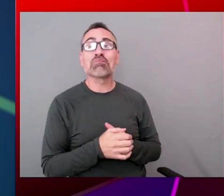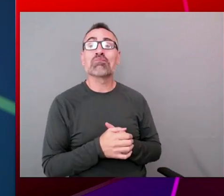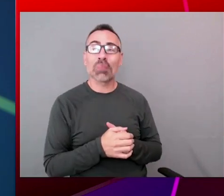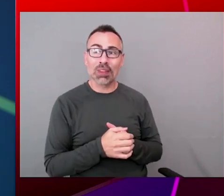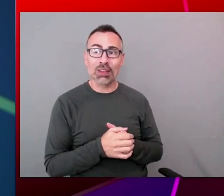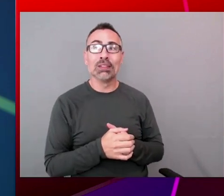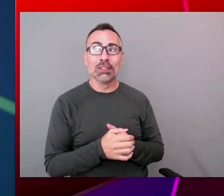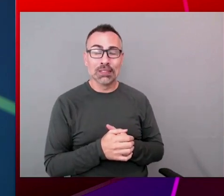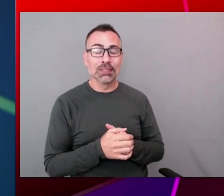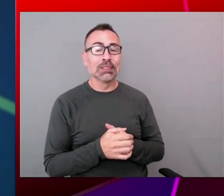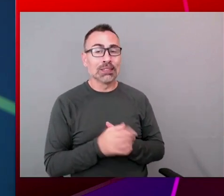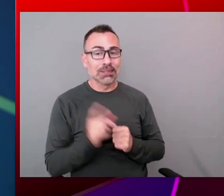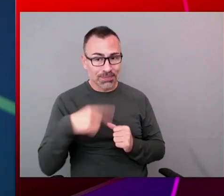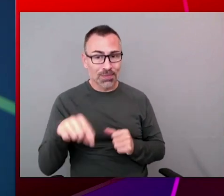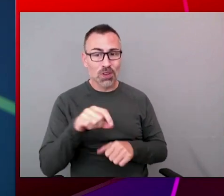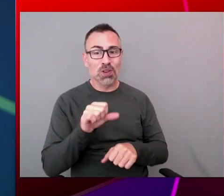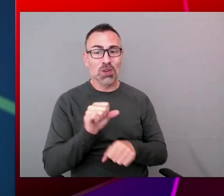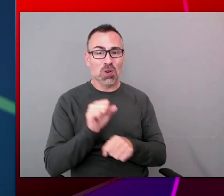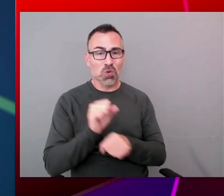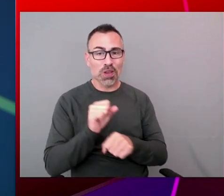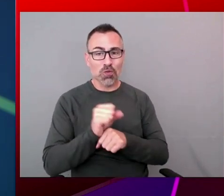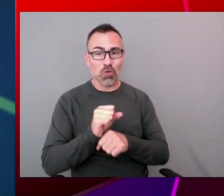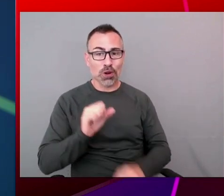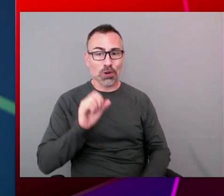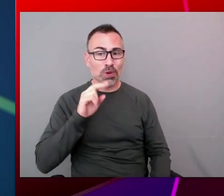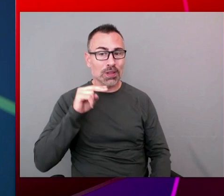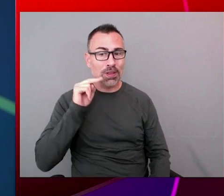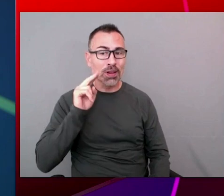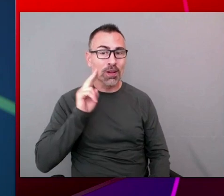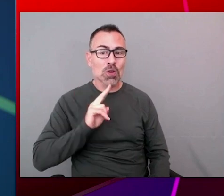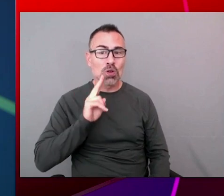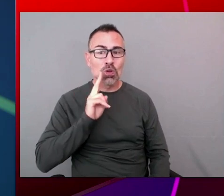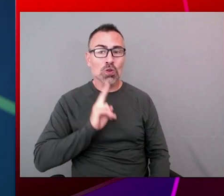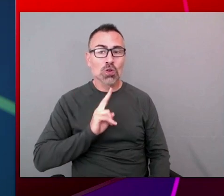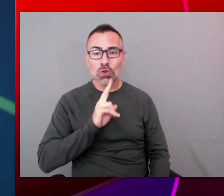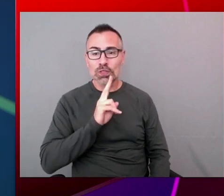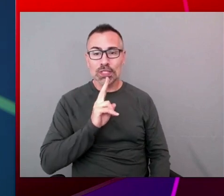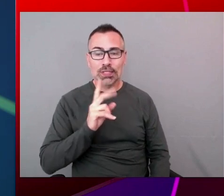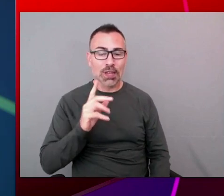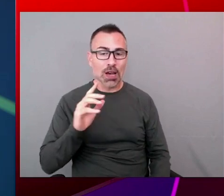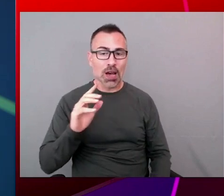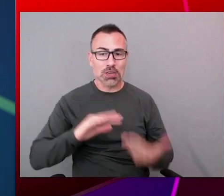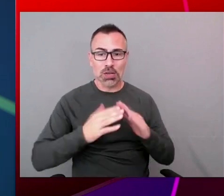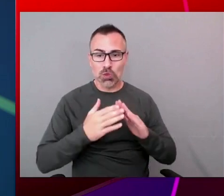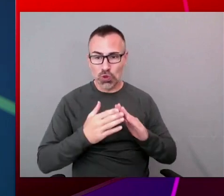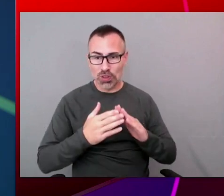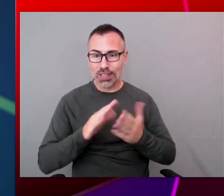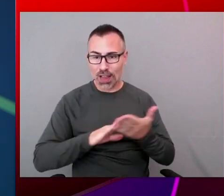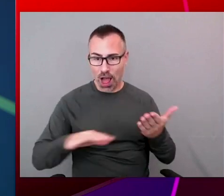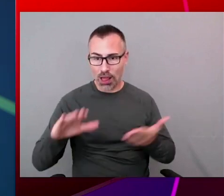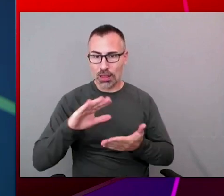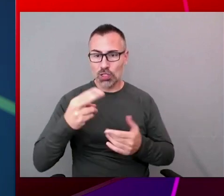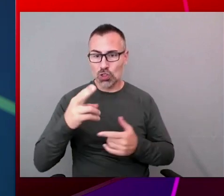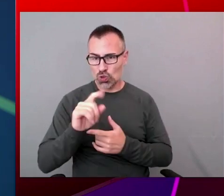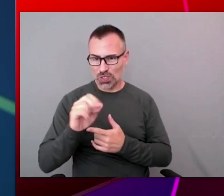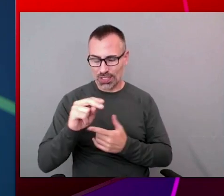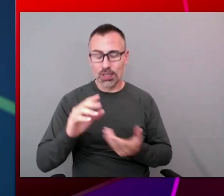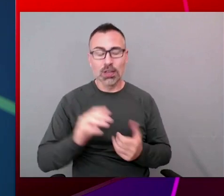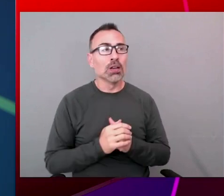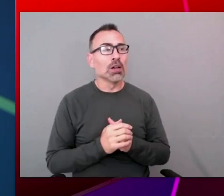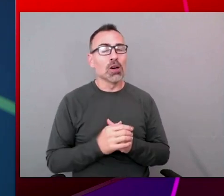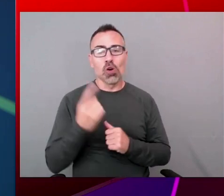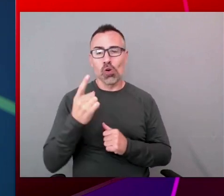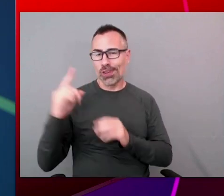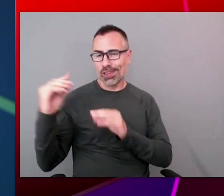worked with Houston Community College, who was actually one of their educators who reached out to us. His name